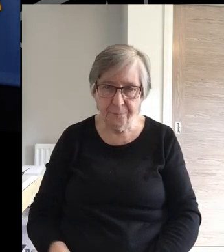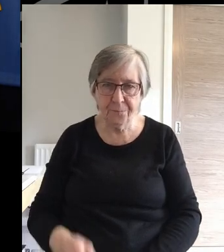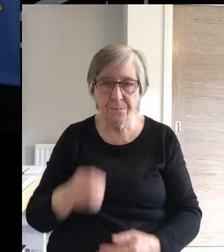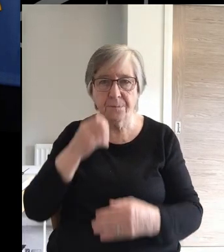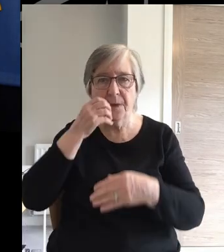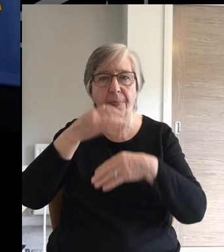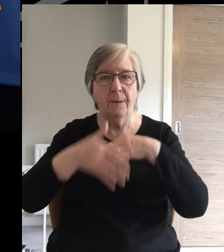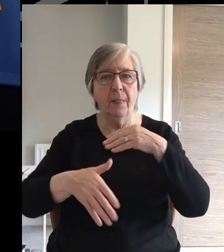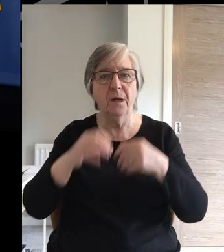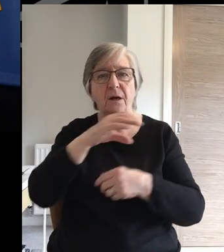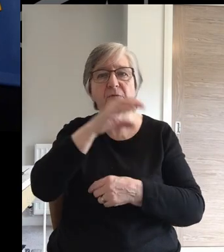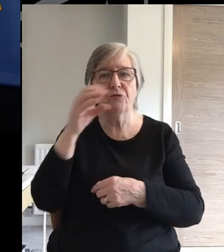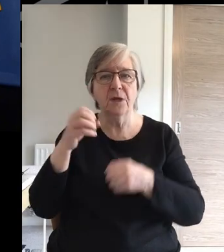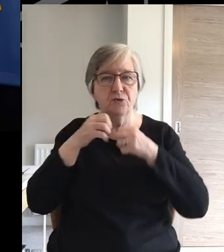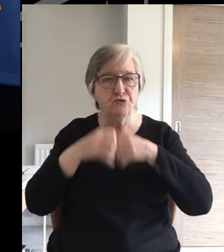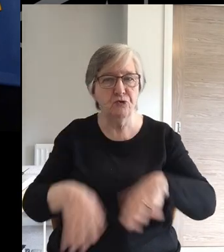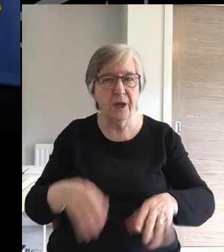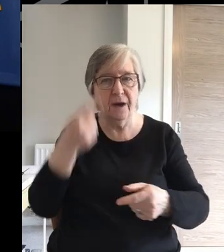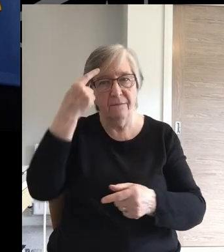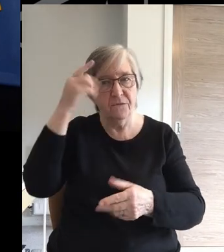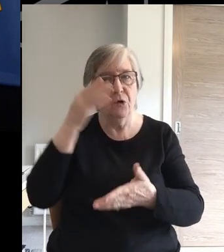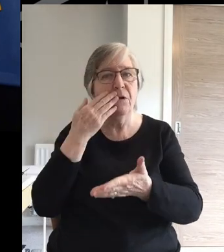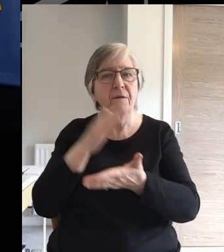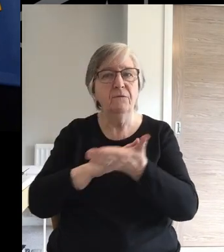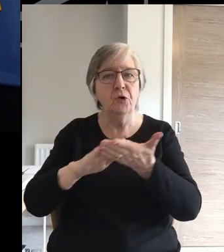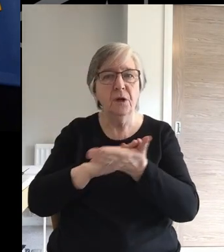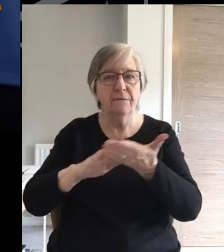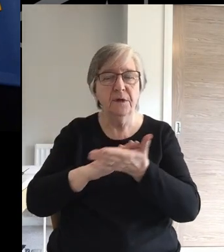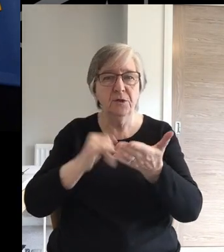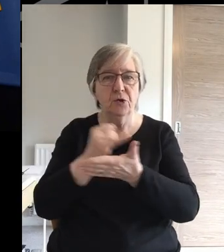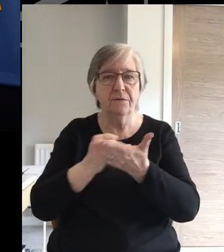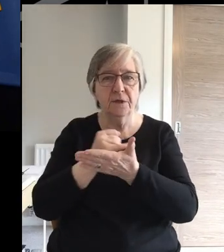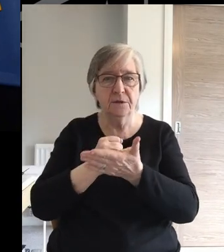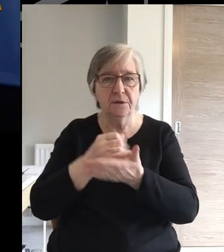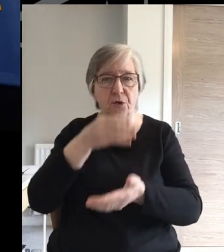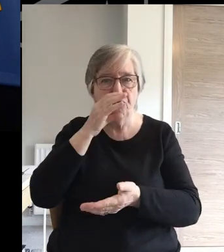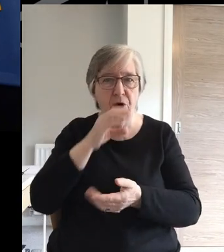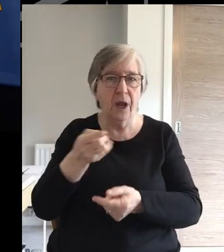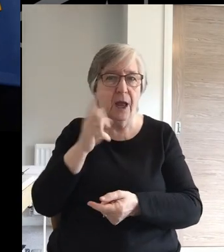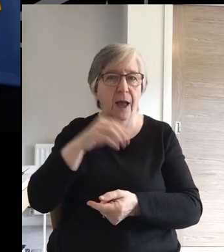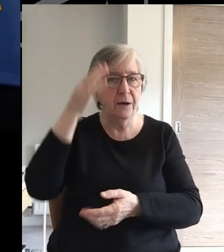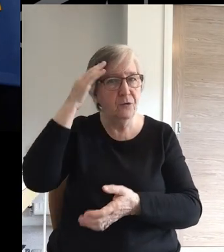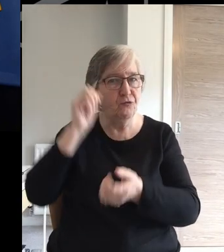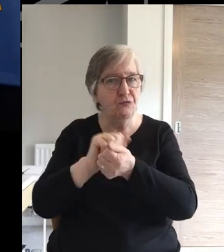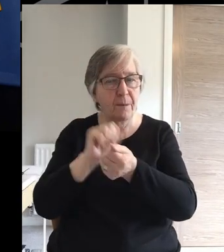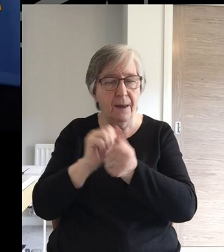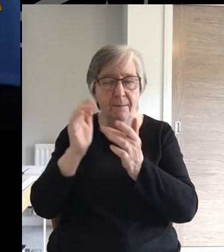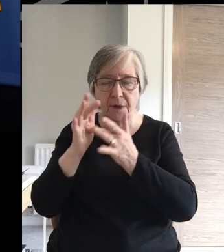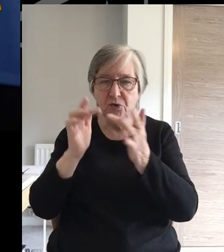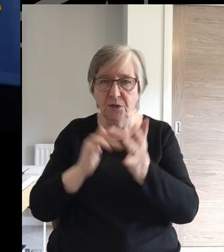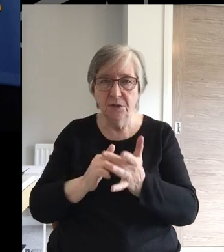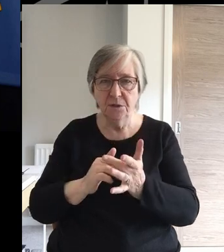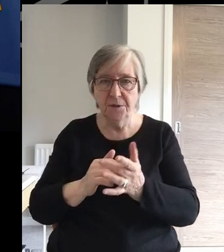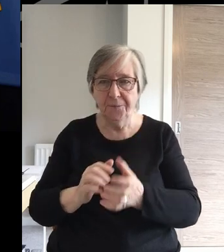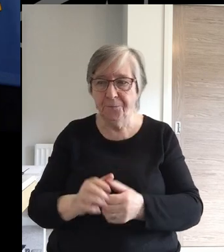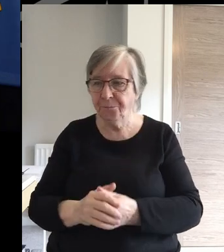The blood of Christ shed for the forgiveness of sins. Drink from it, remembering him.